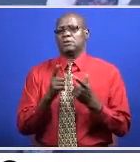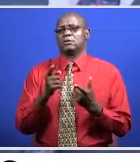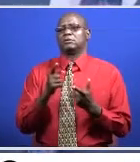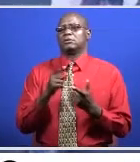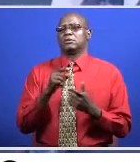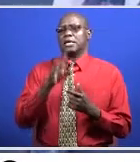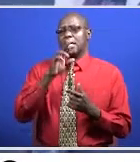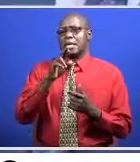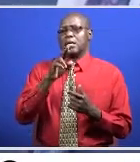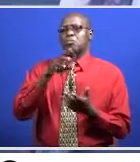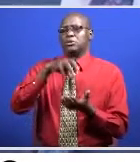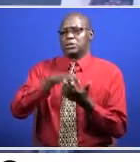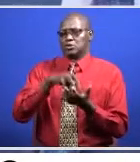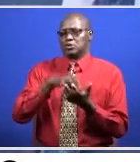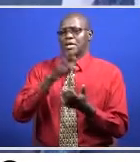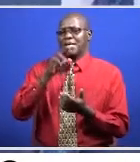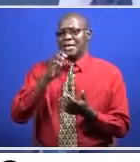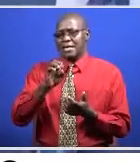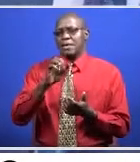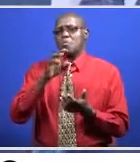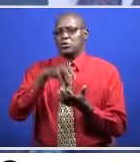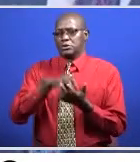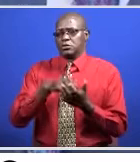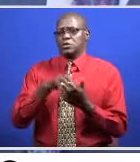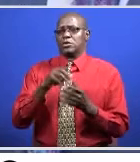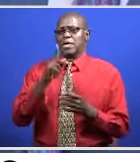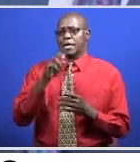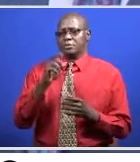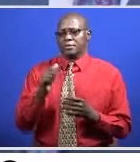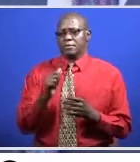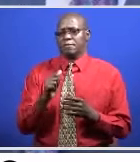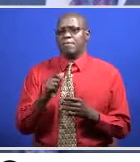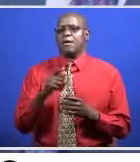so that it becomes an institution that we all as citizens of this country can be proud of.